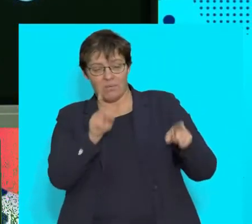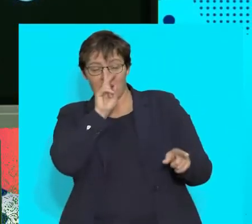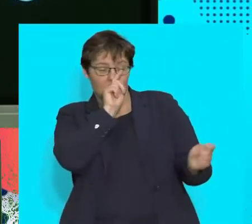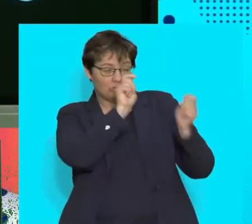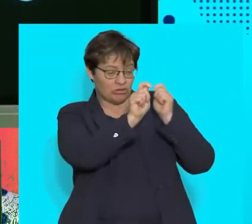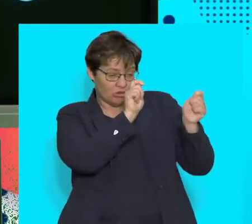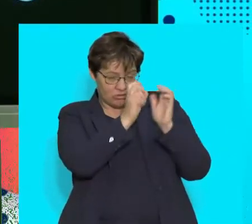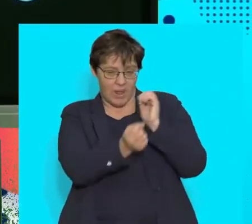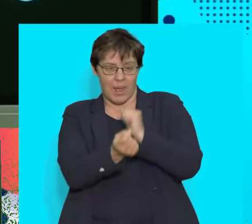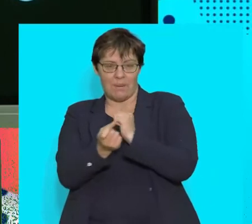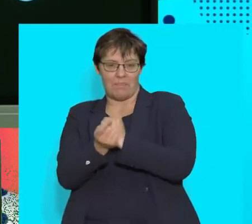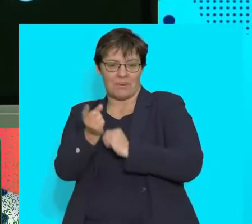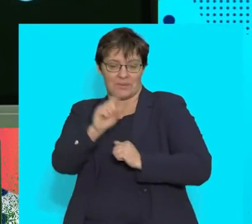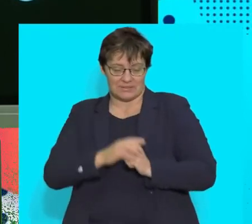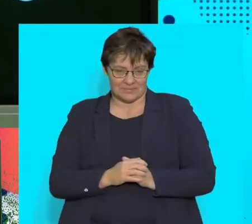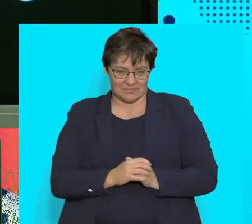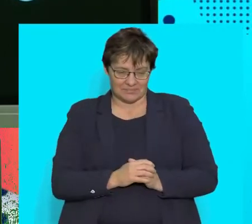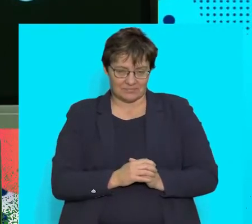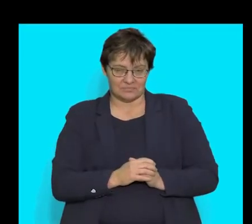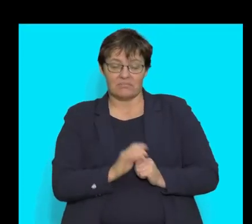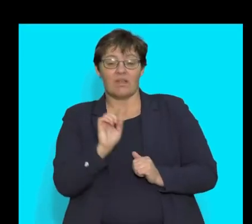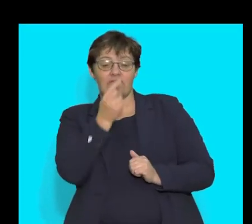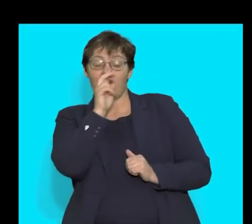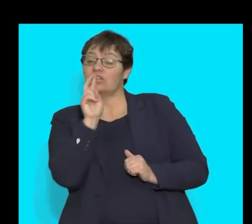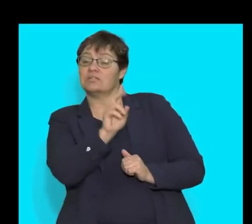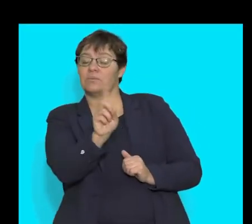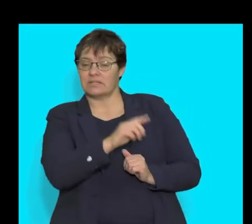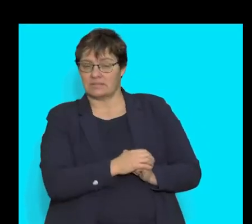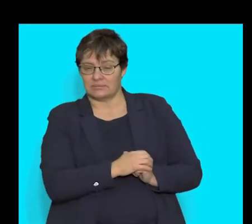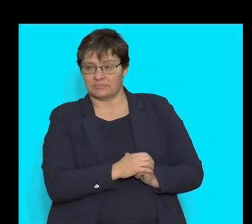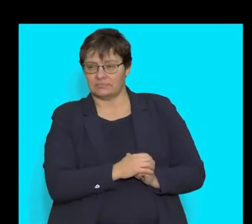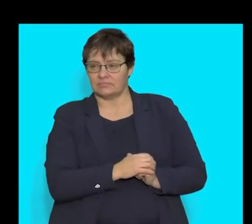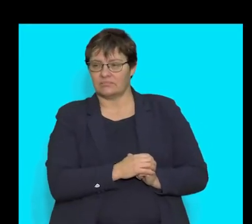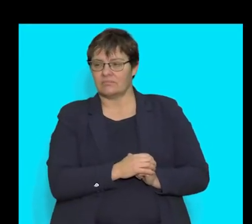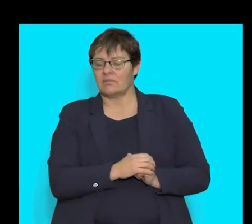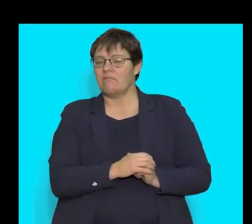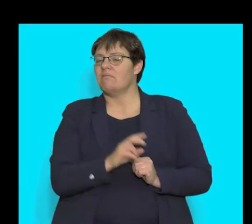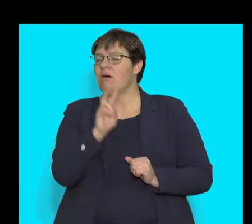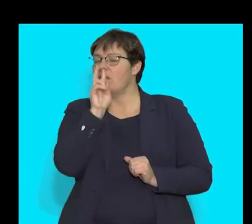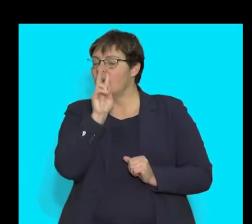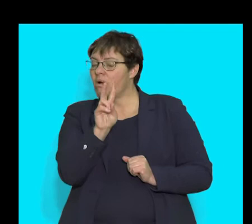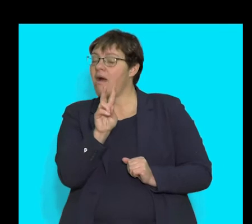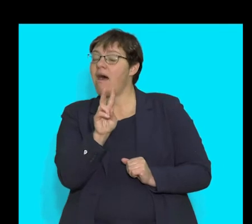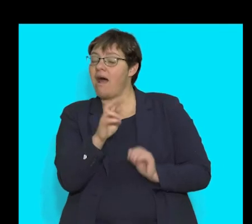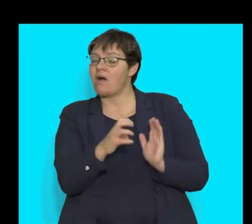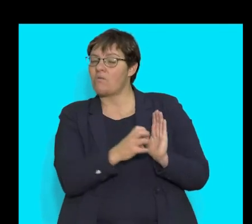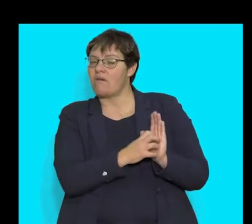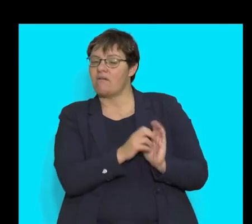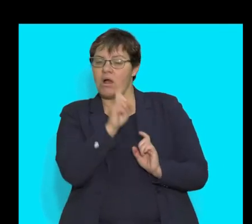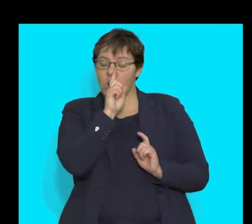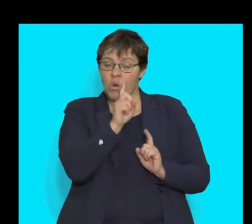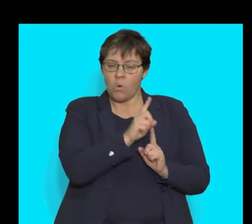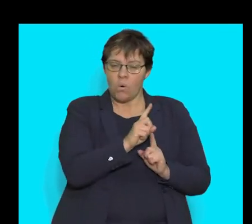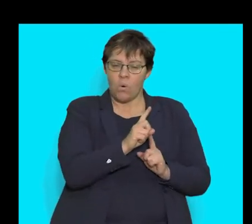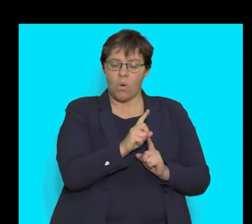change. So the first thing that I want us to look at is when you look at a graph, look and see what the